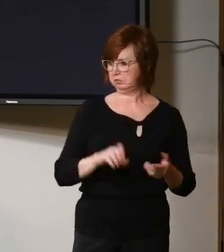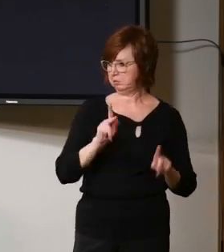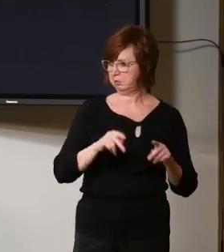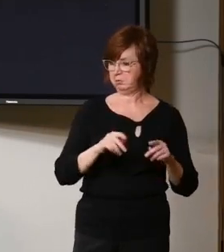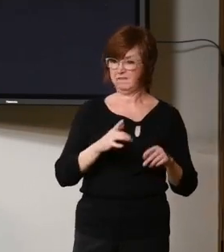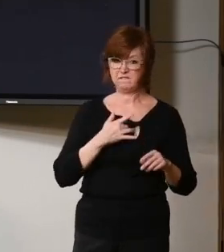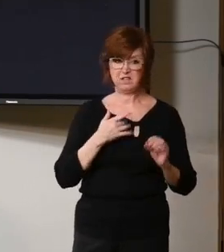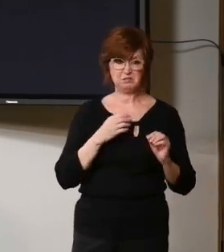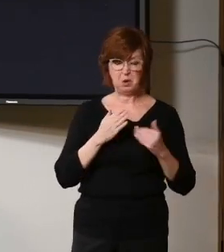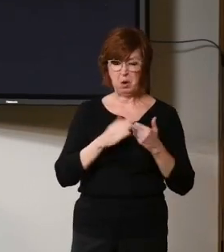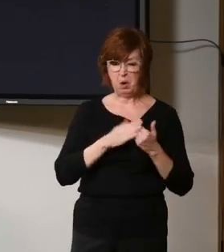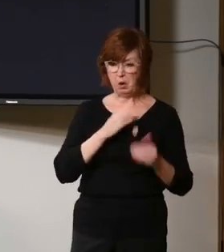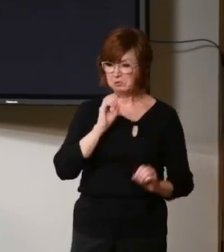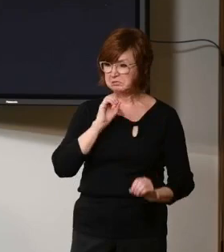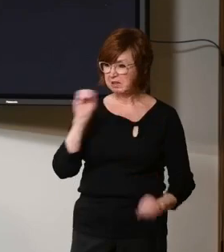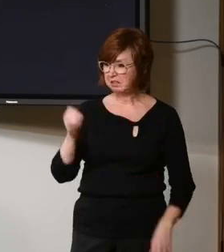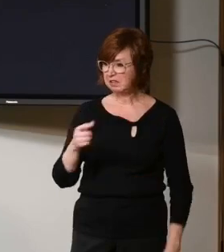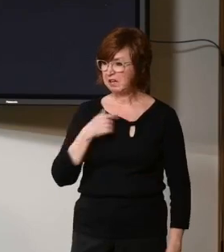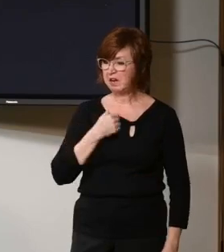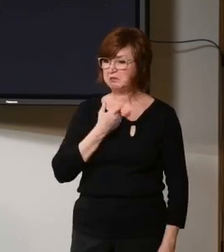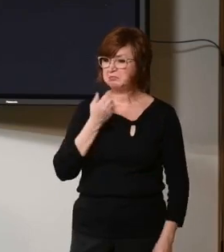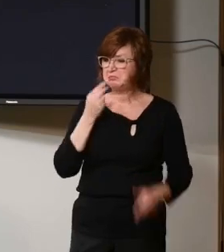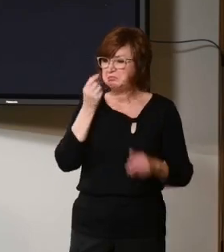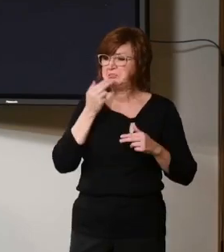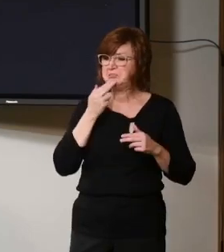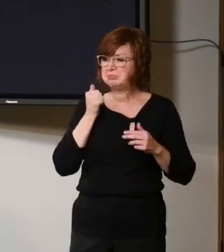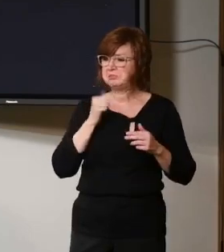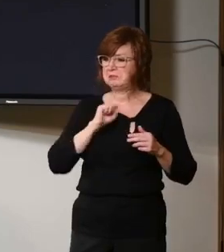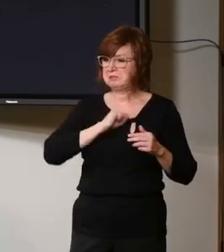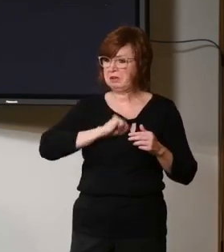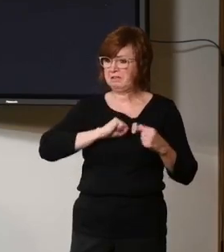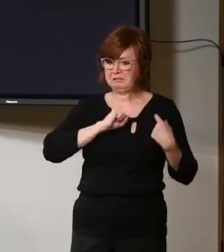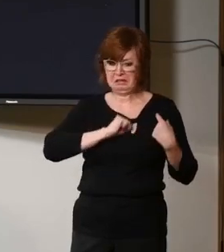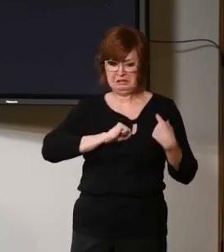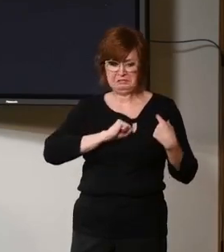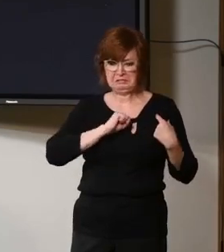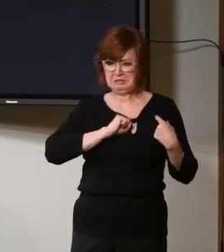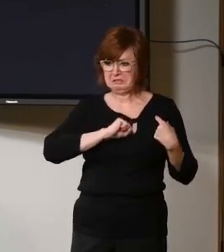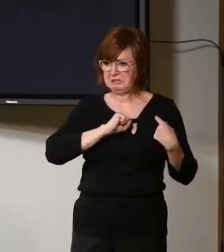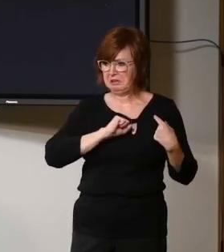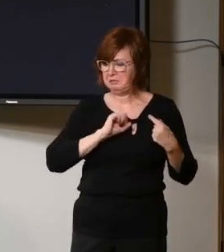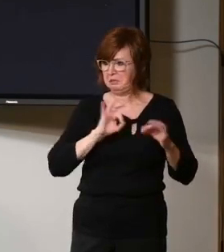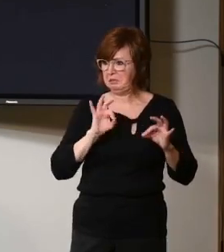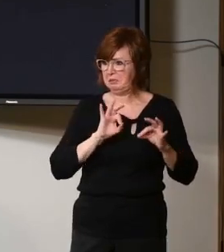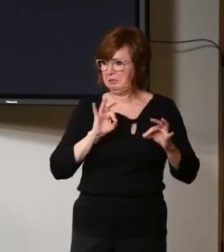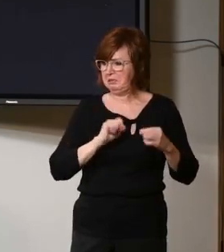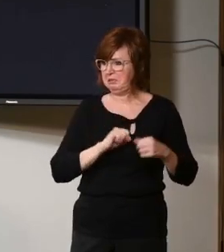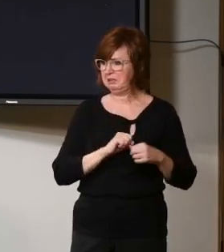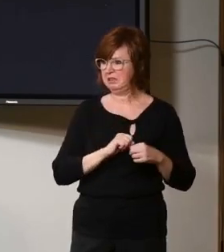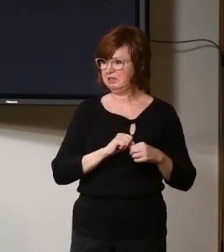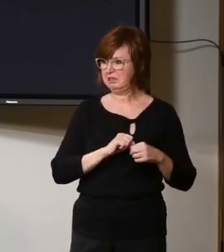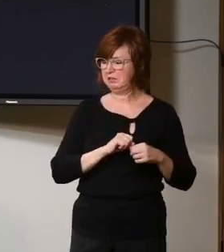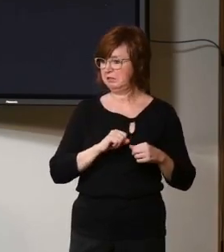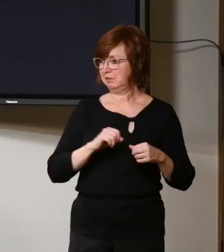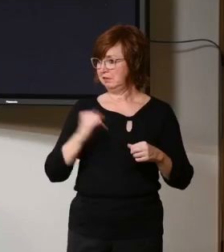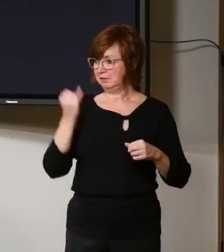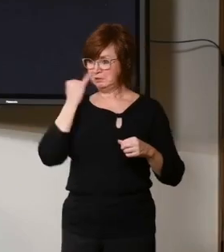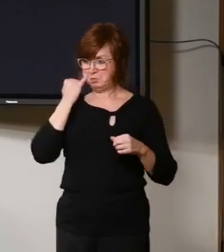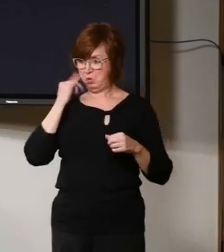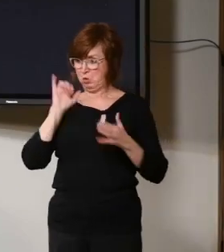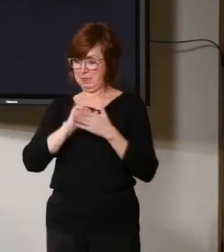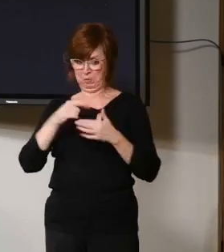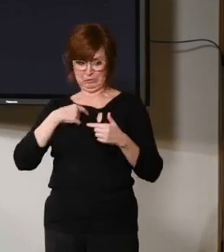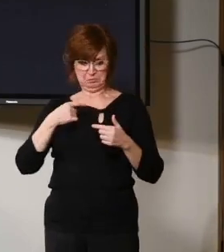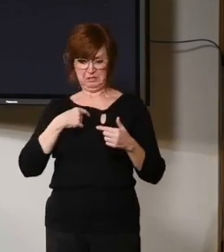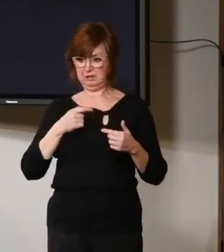that, just a dry cough. But even with a dry cough, where otherwise you would be out and about, we are saying if you have traveled